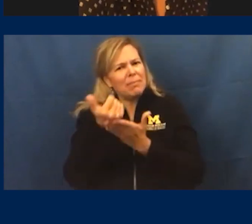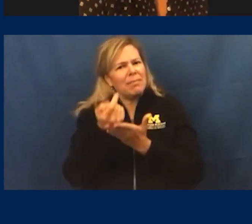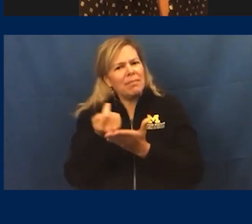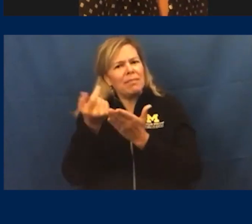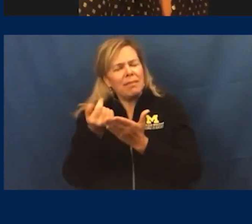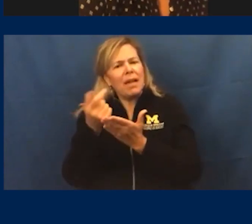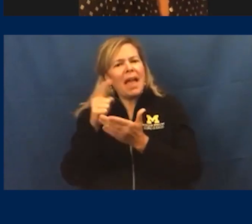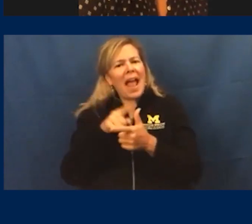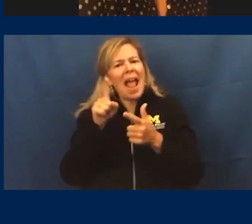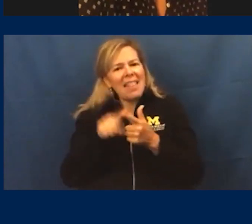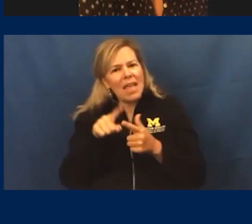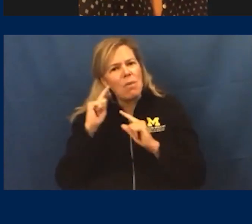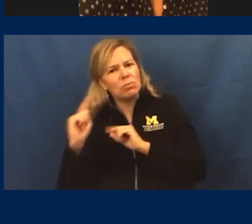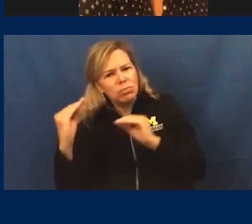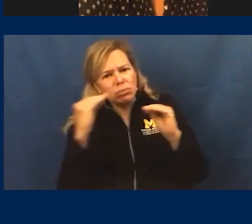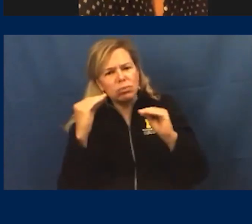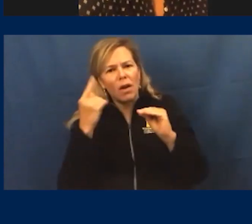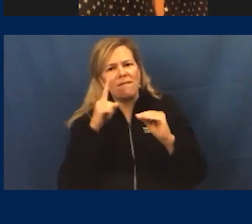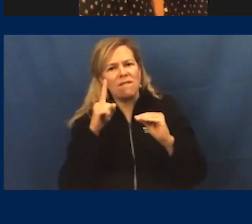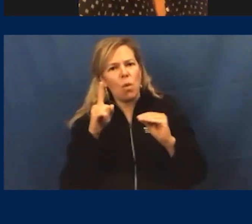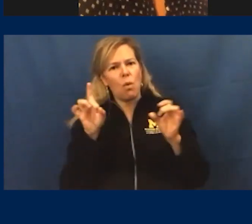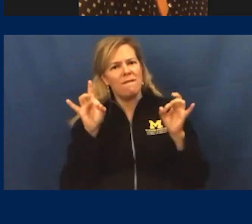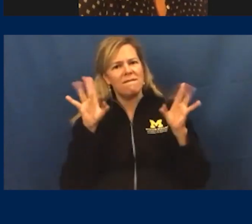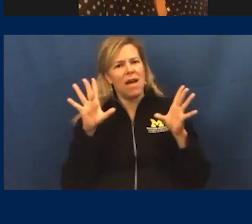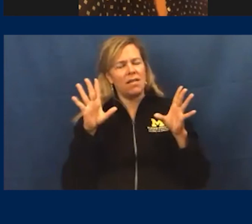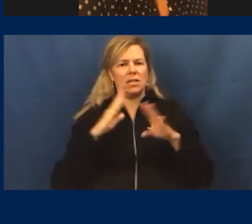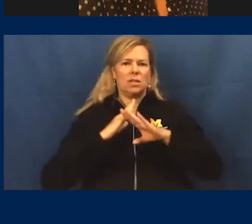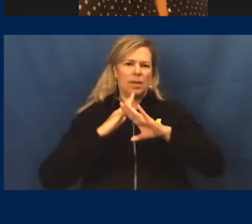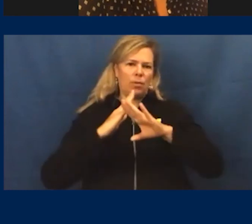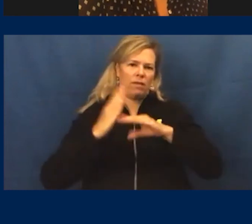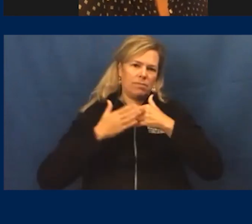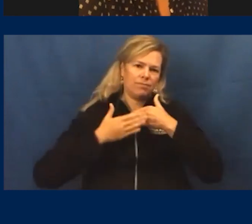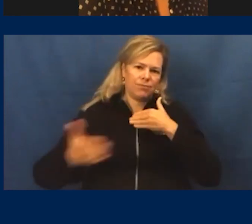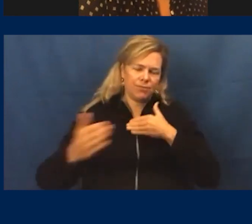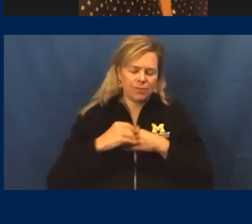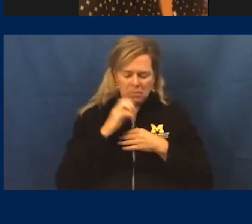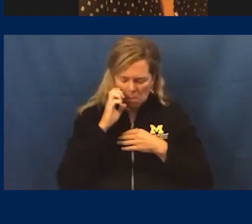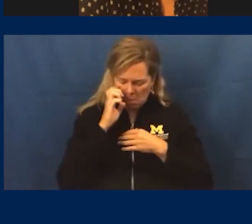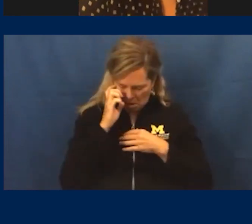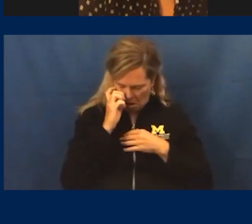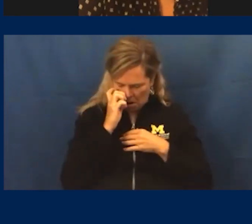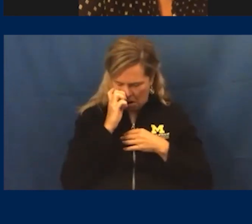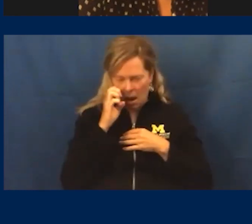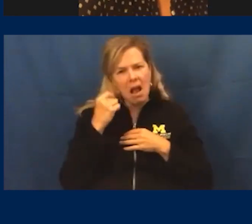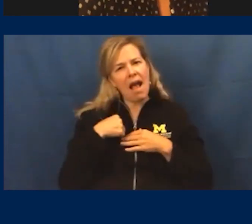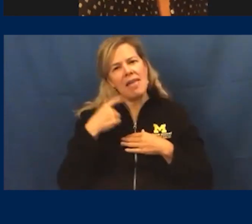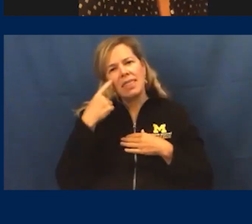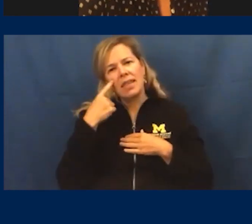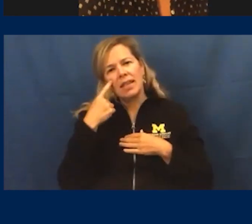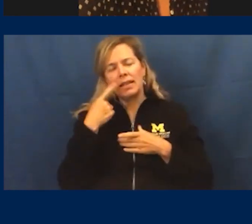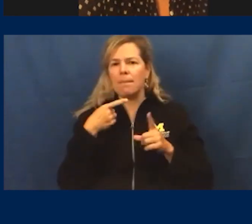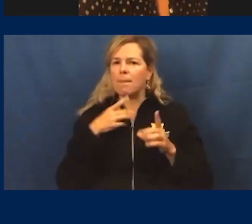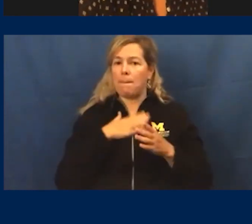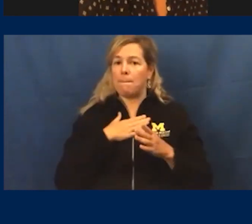happen in order for harms to be prevented. And so I think the main point that I'll end